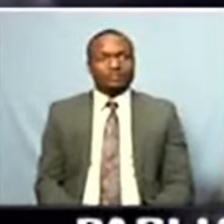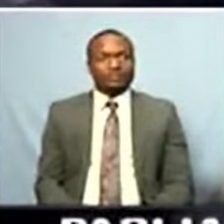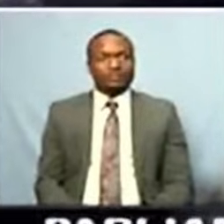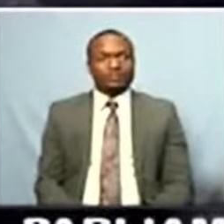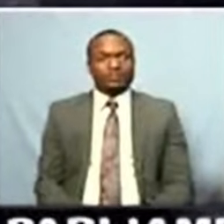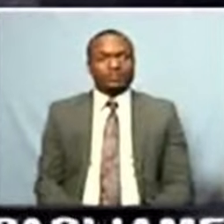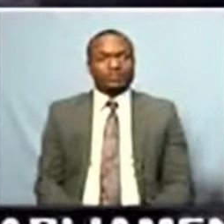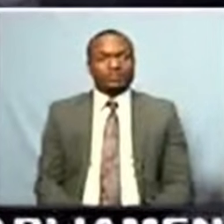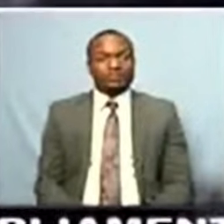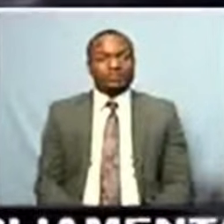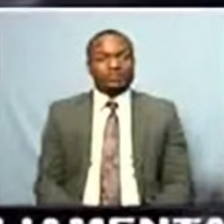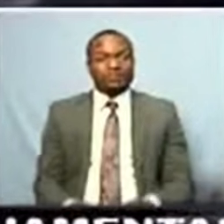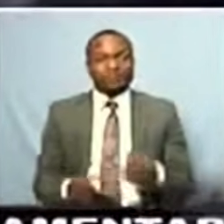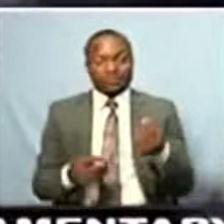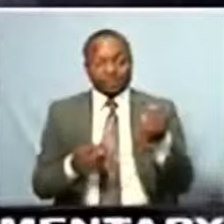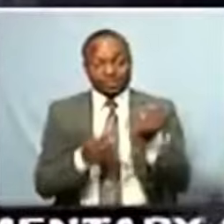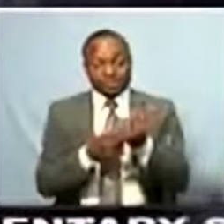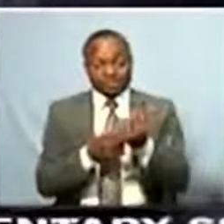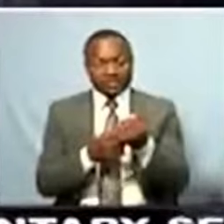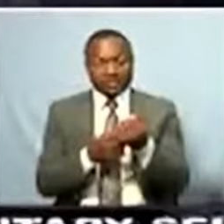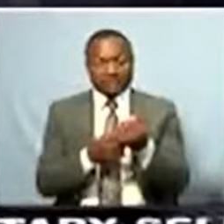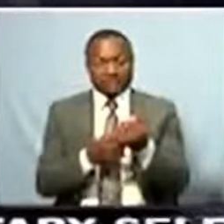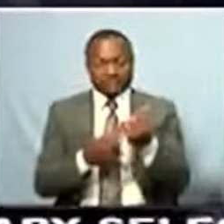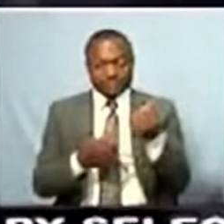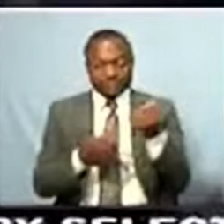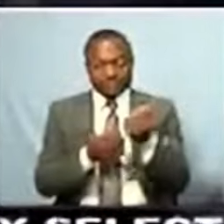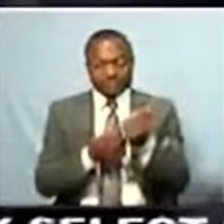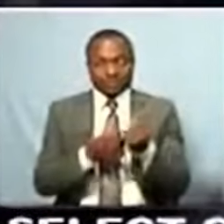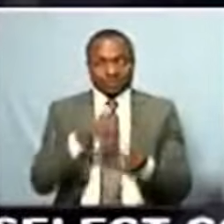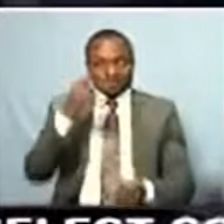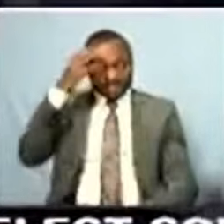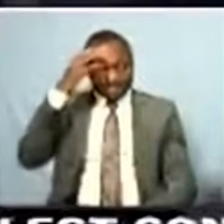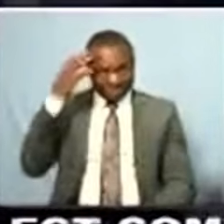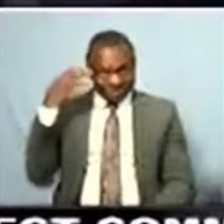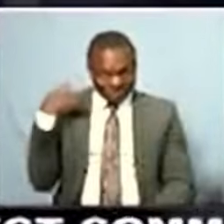the term of office. Is it clause 16 which speaks to the term of office